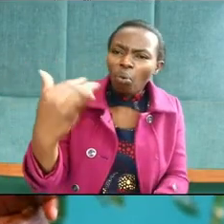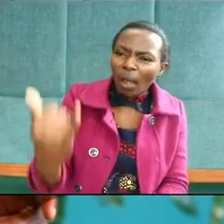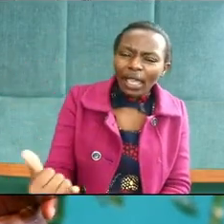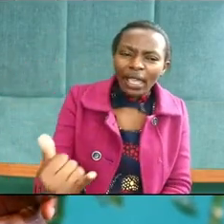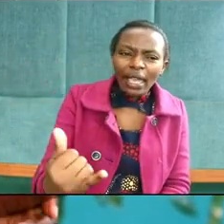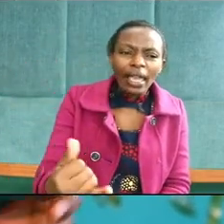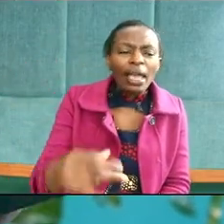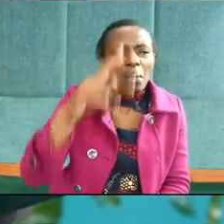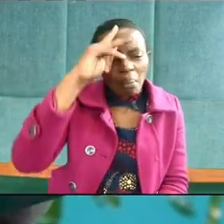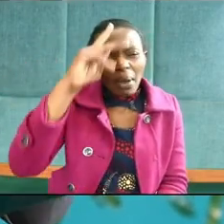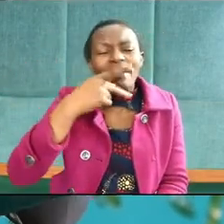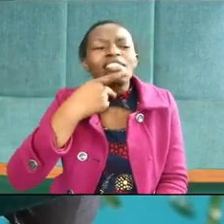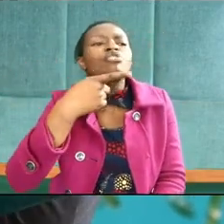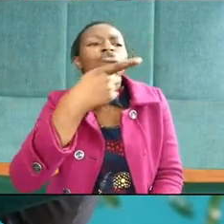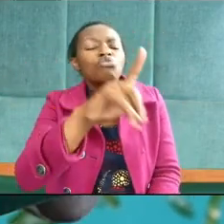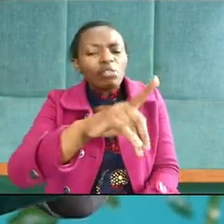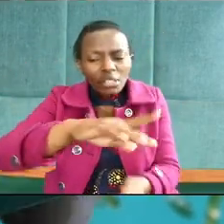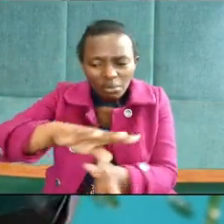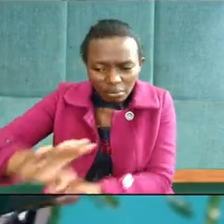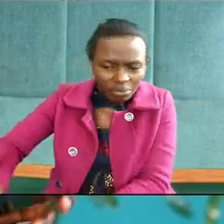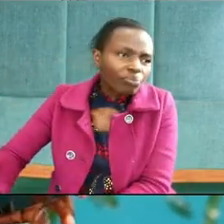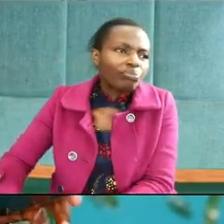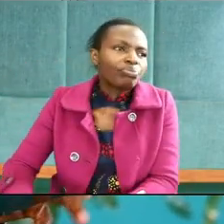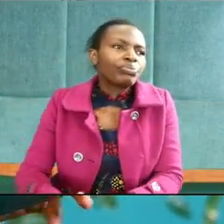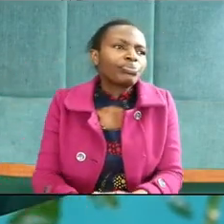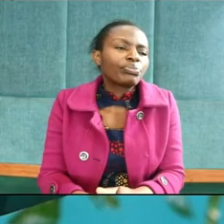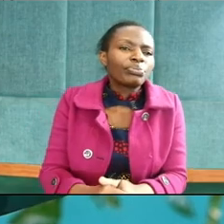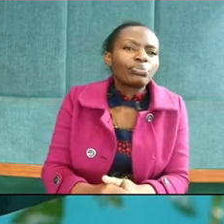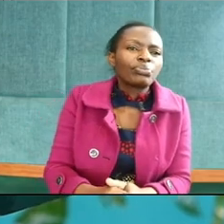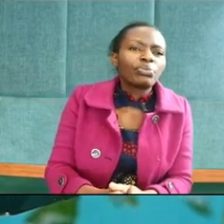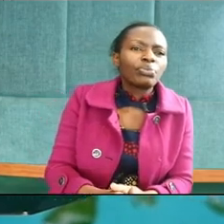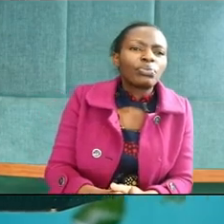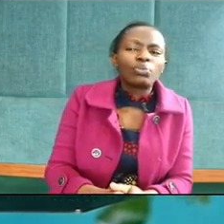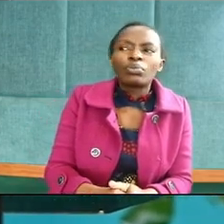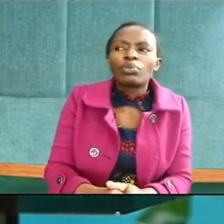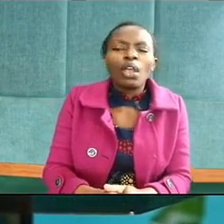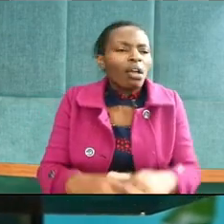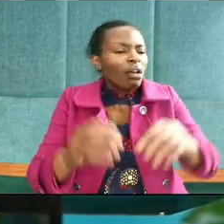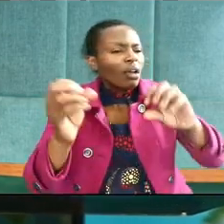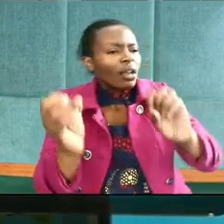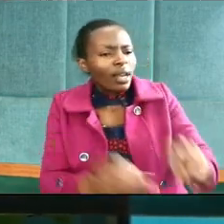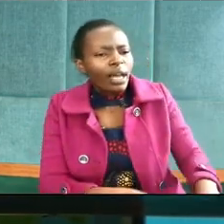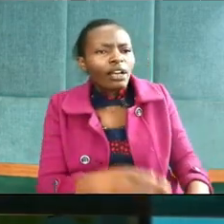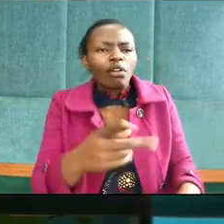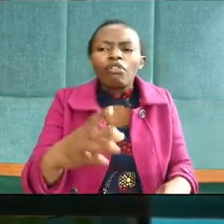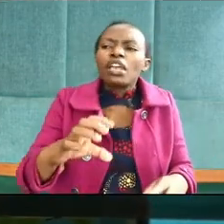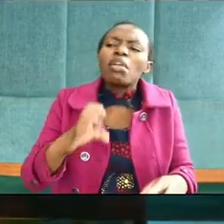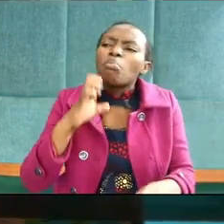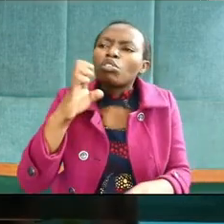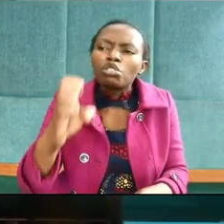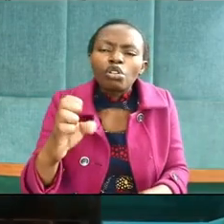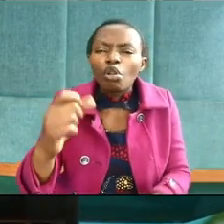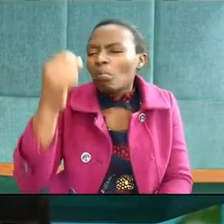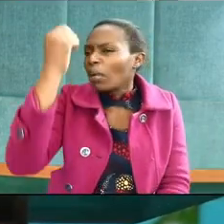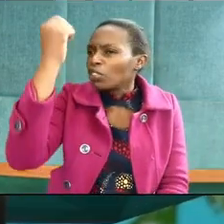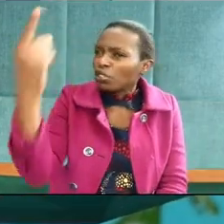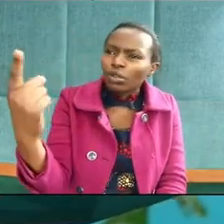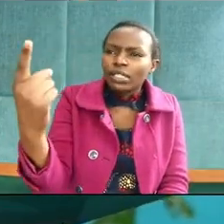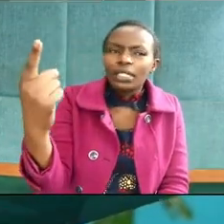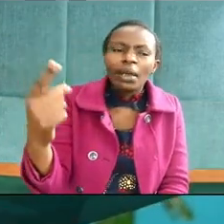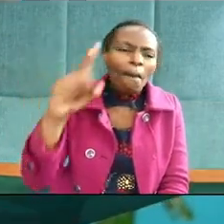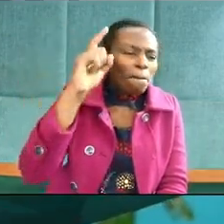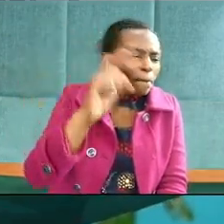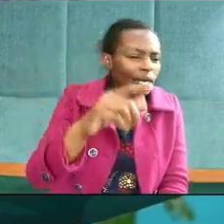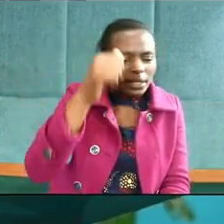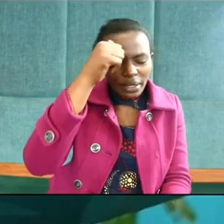wife. Lack of emotional intelligence. Lack of emotional maturity. We must